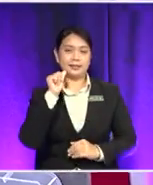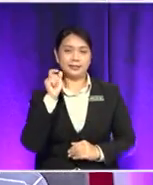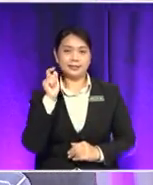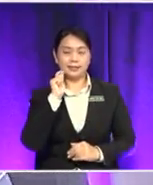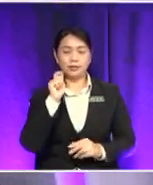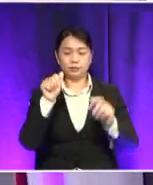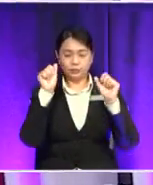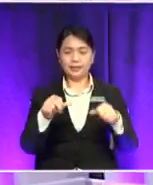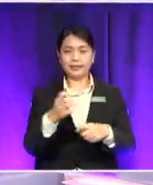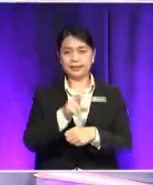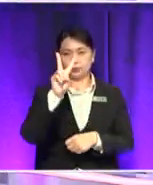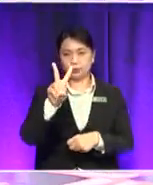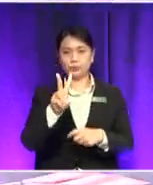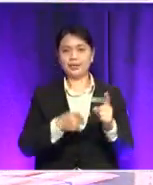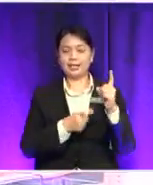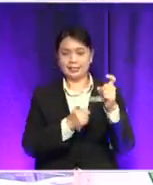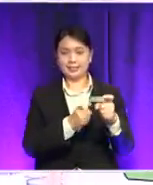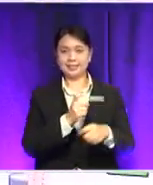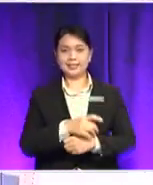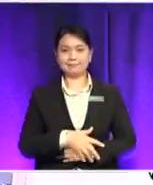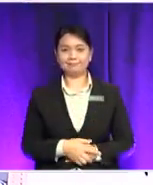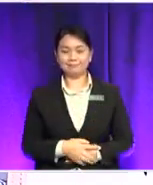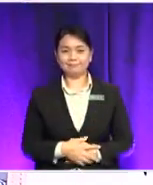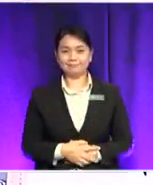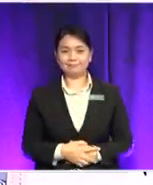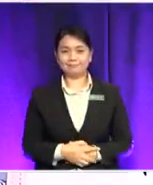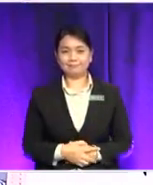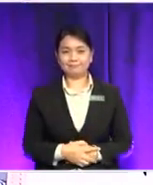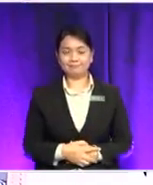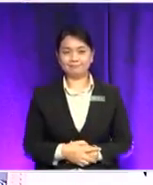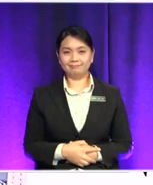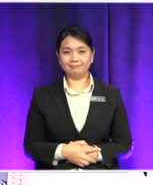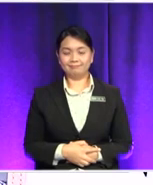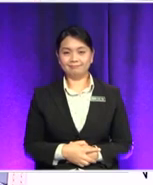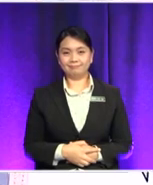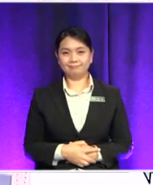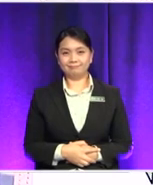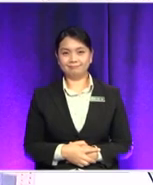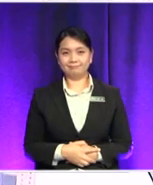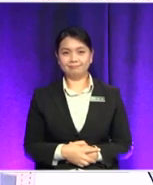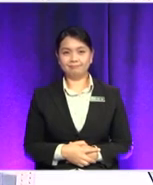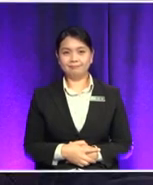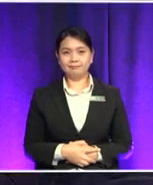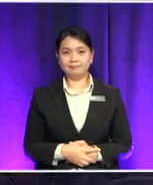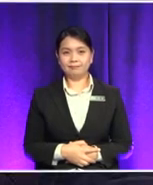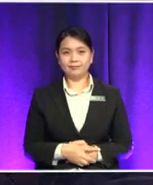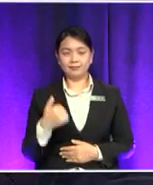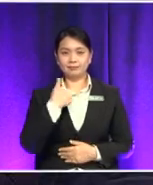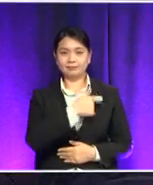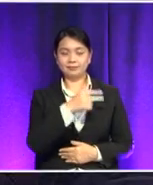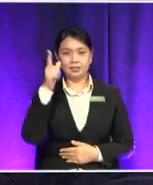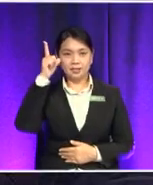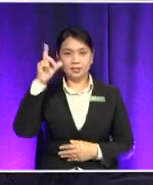All right, I'm giving Atia two candies here. Yeah, thank you, honey. And there you go. So, you have four okay. now. So, we look on